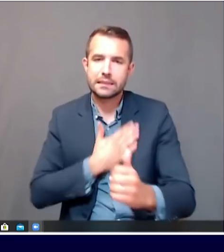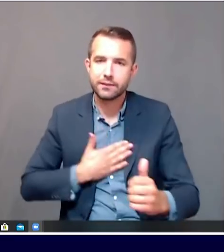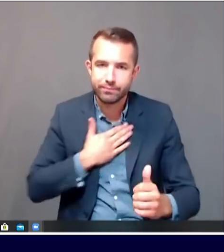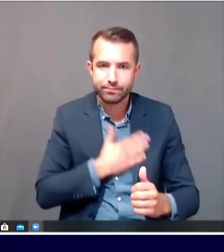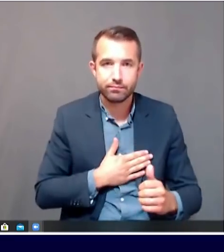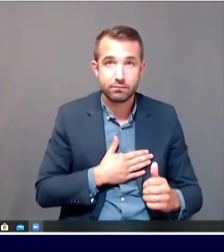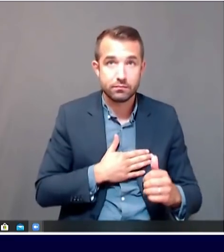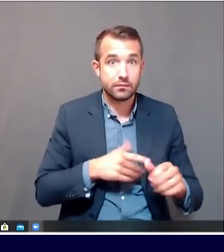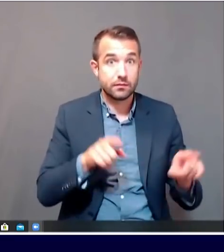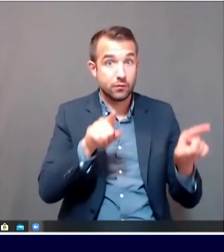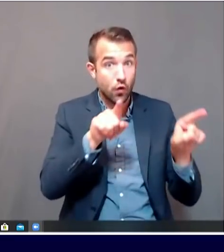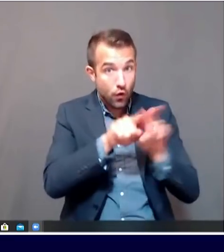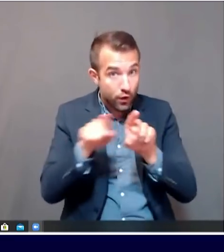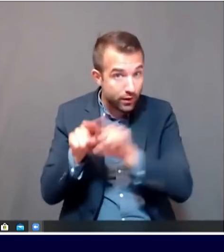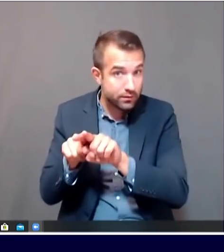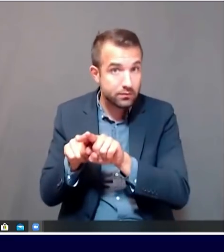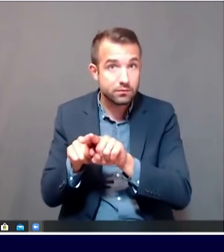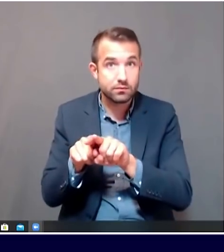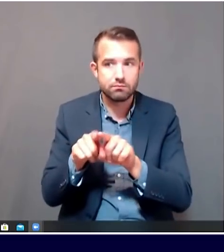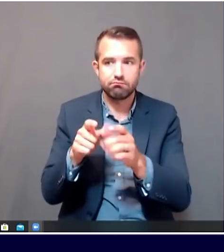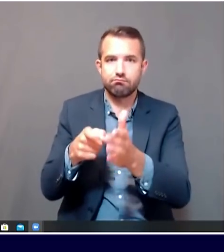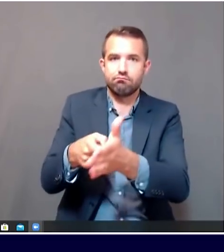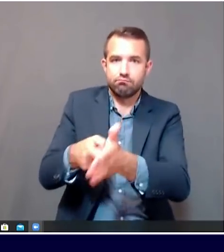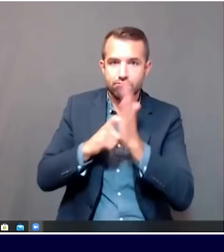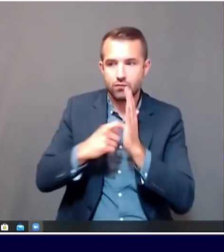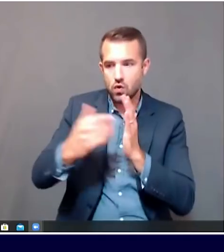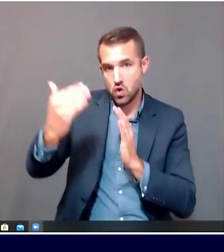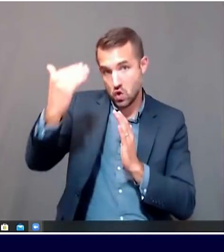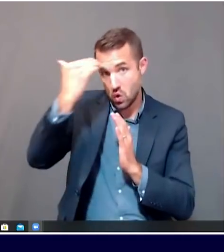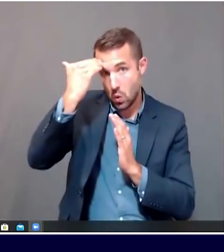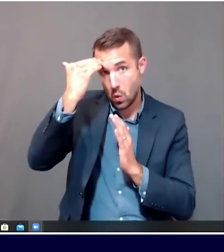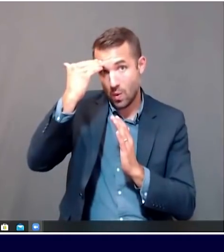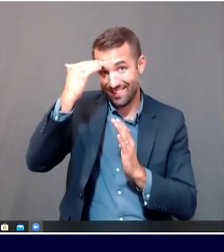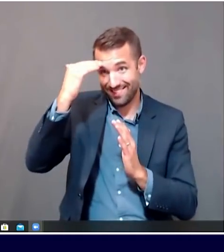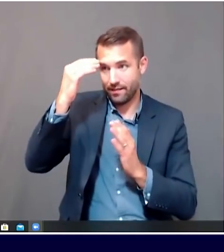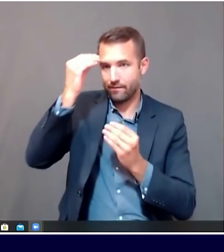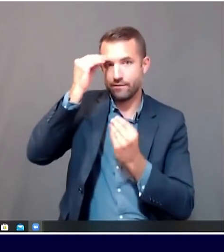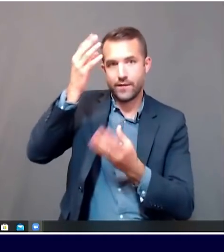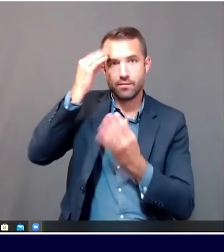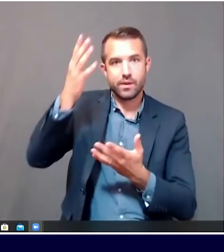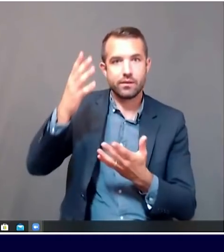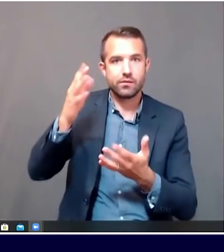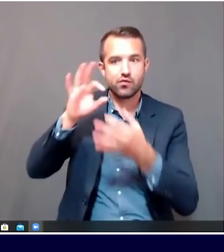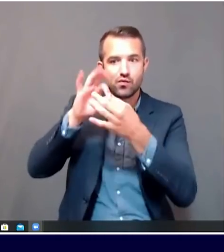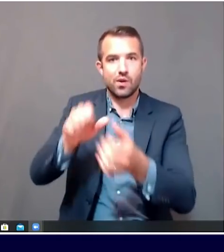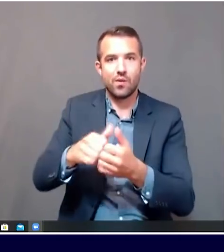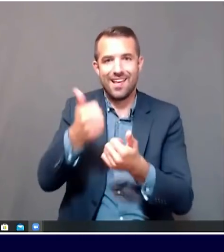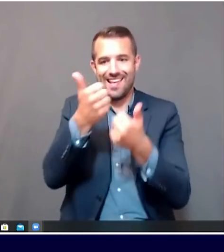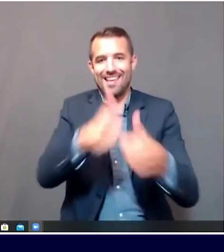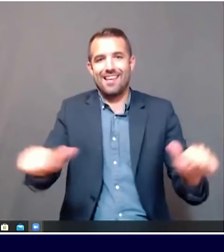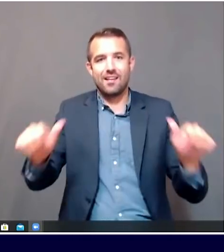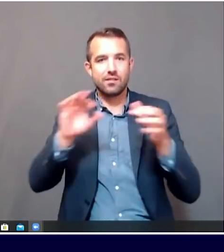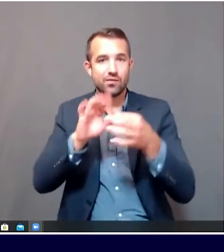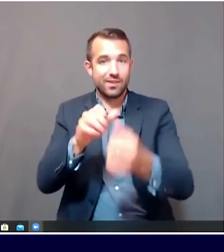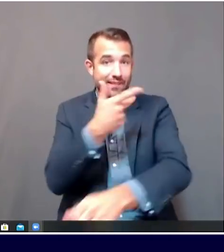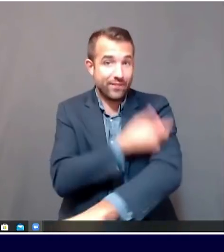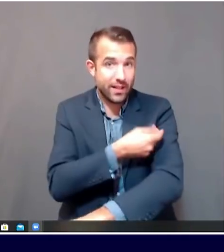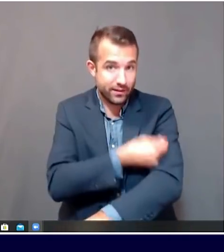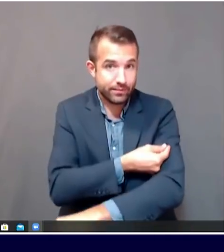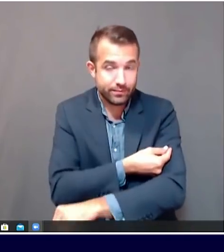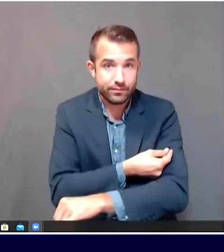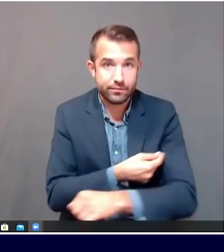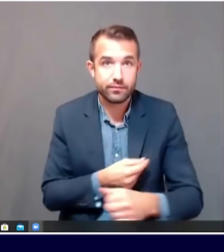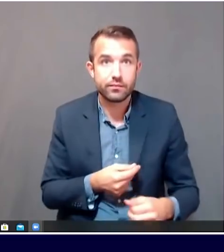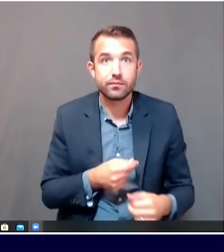date about vaccines. The latest news on vaccines is now more important than ever